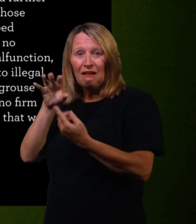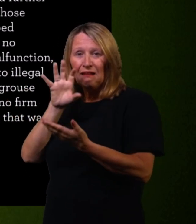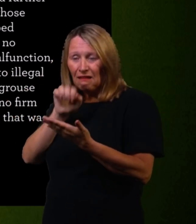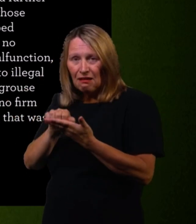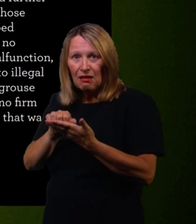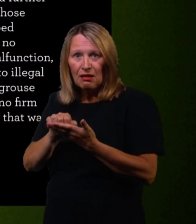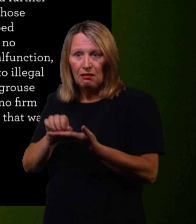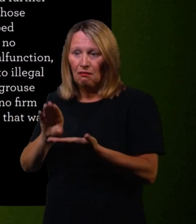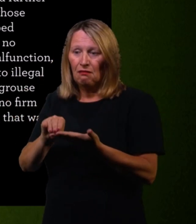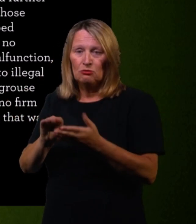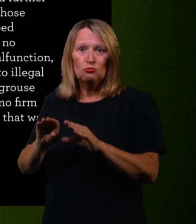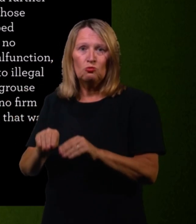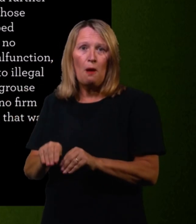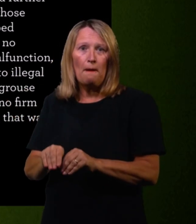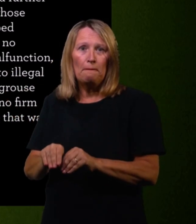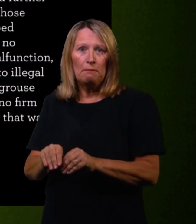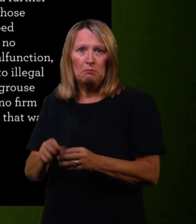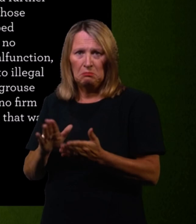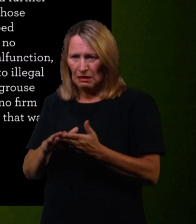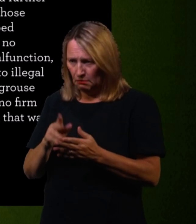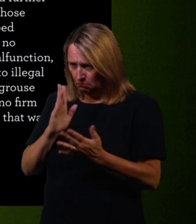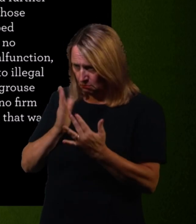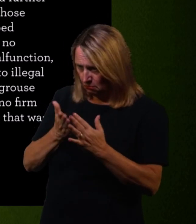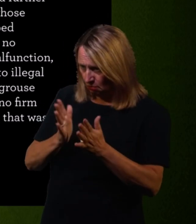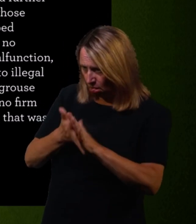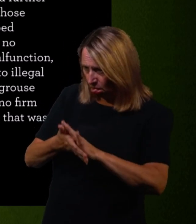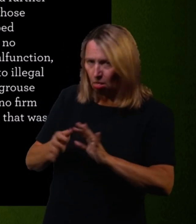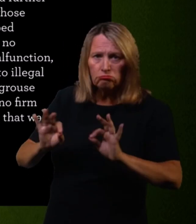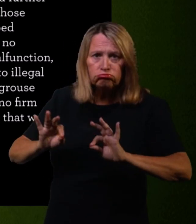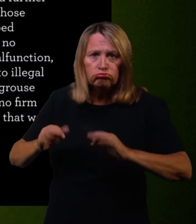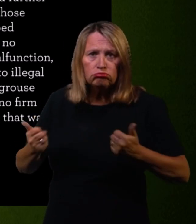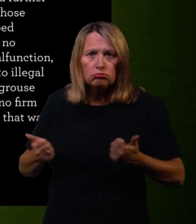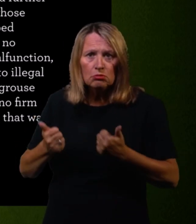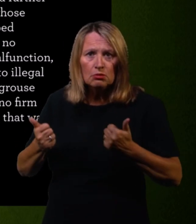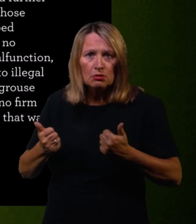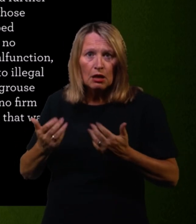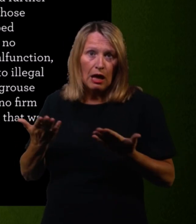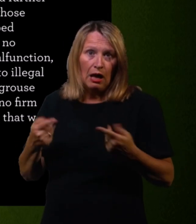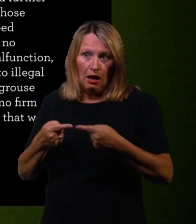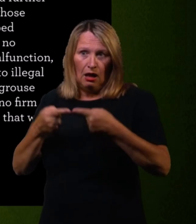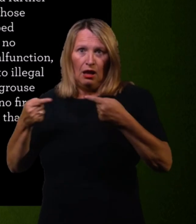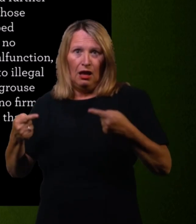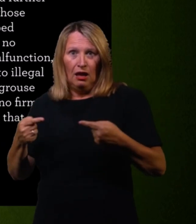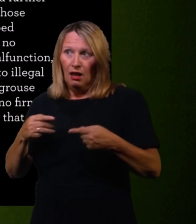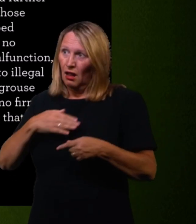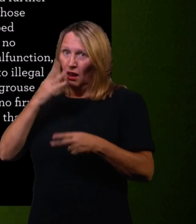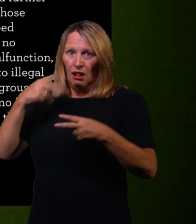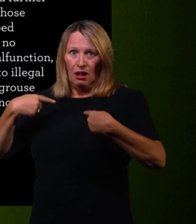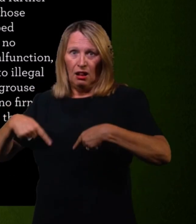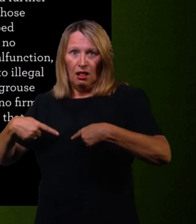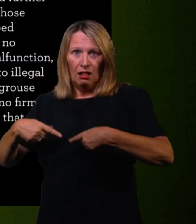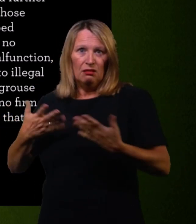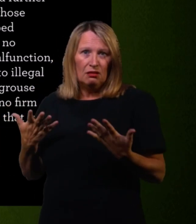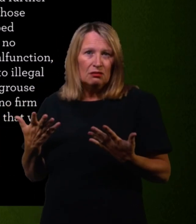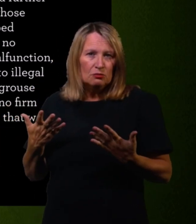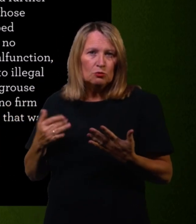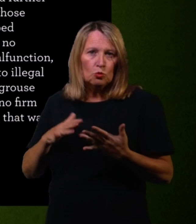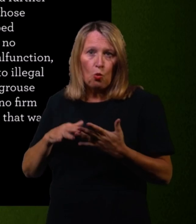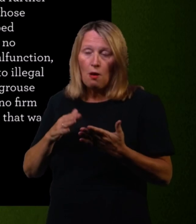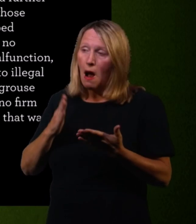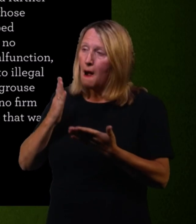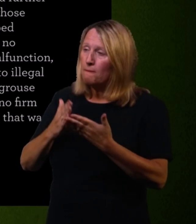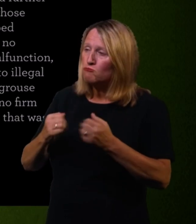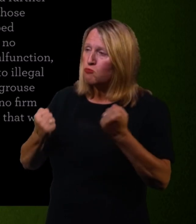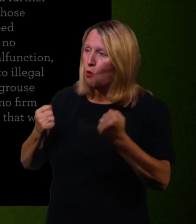indication of a malfunction, was likewise due to illegal killing on British grouse moors. There was no firm evidence to prove that was the